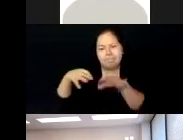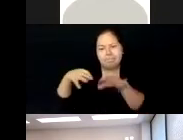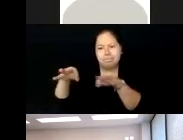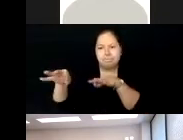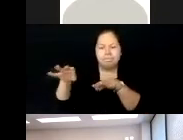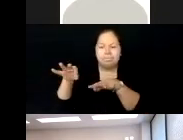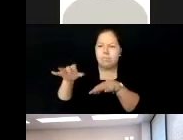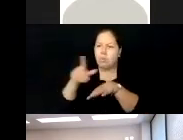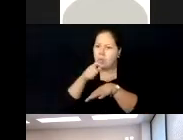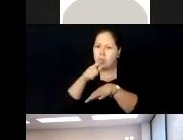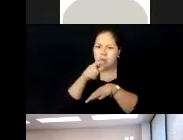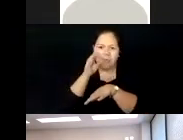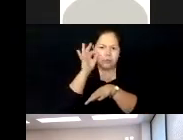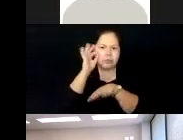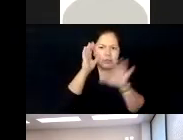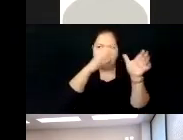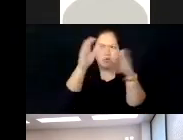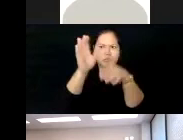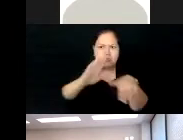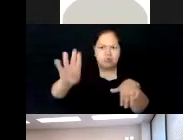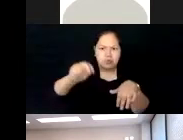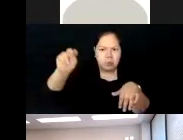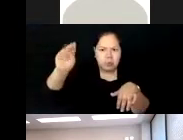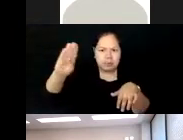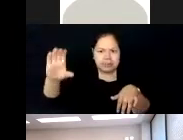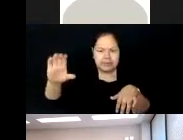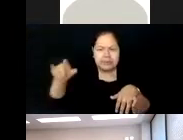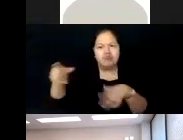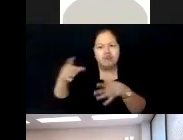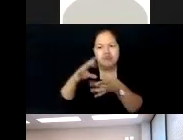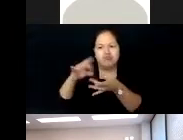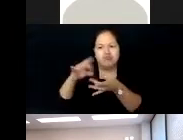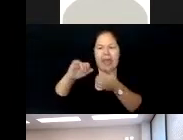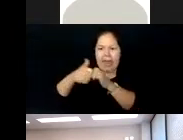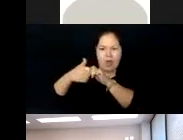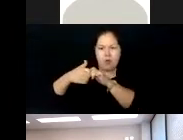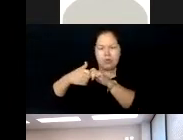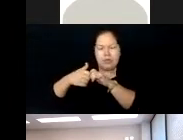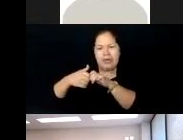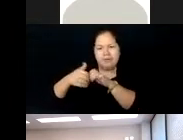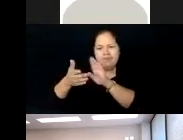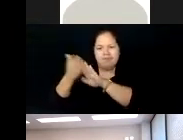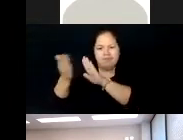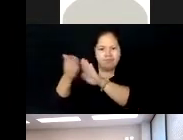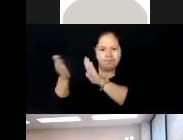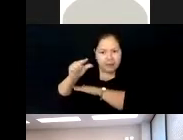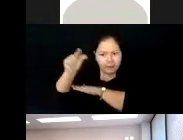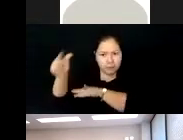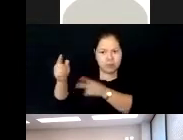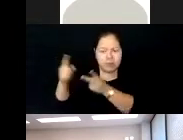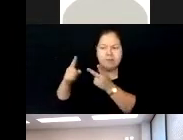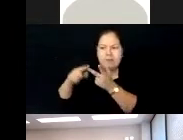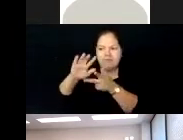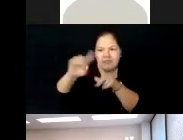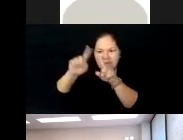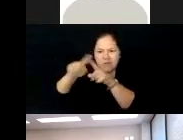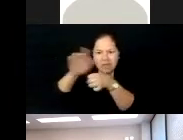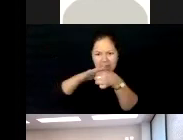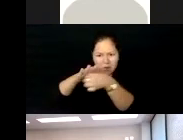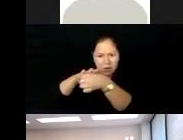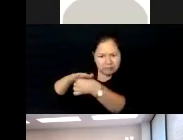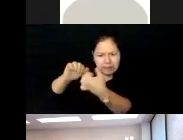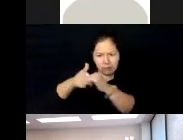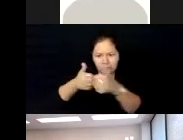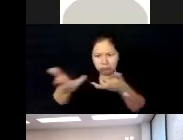Northern British Columbia, talk a bit about governance within that, talk about the different regions.